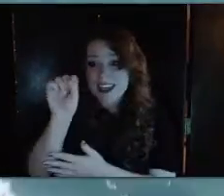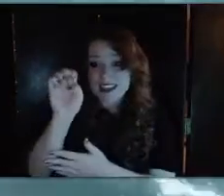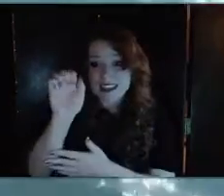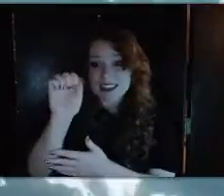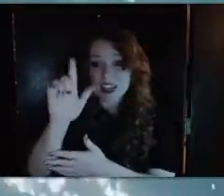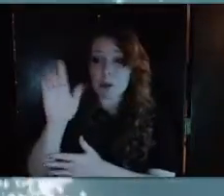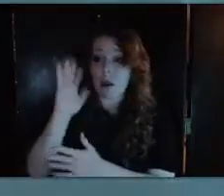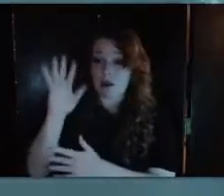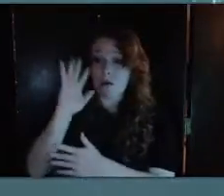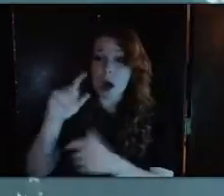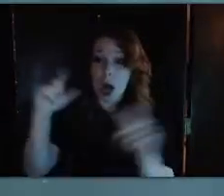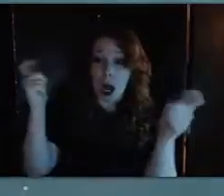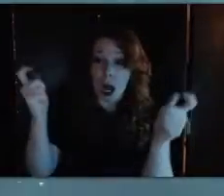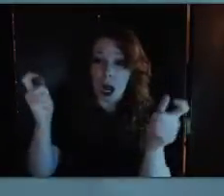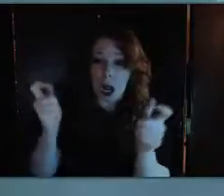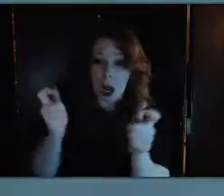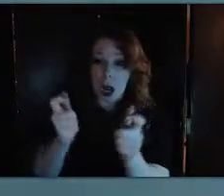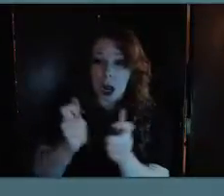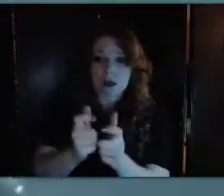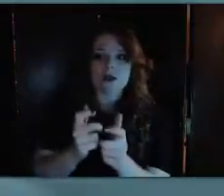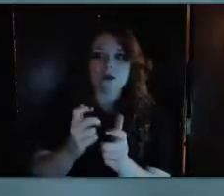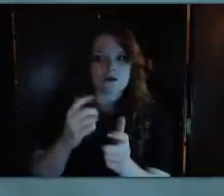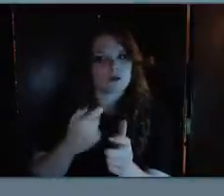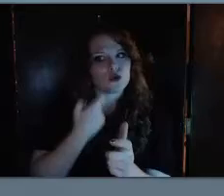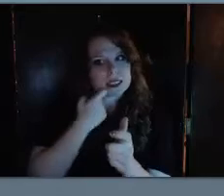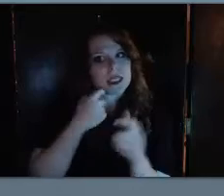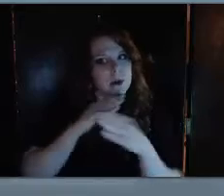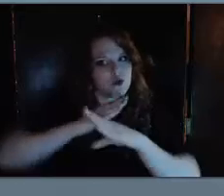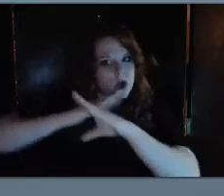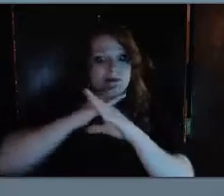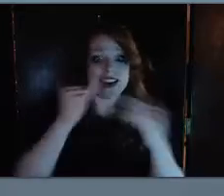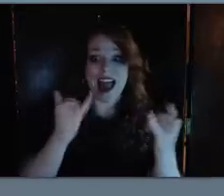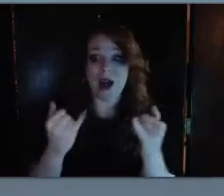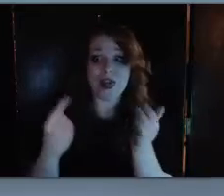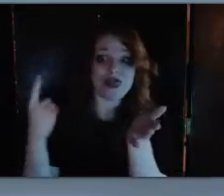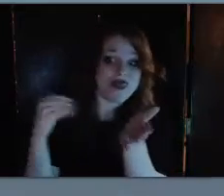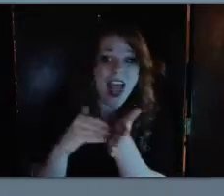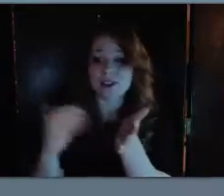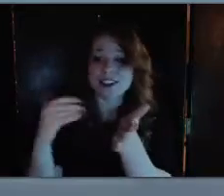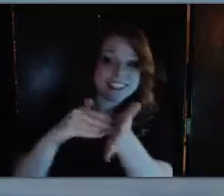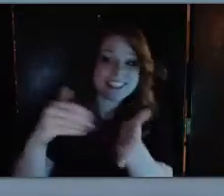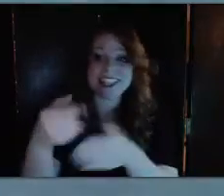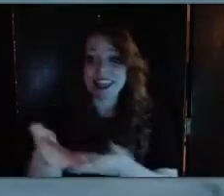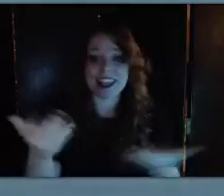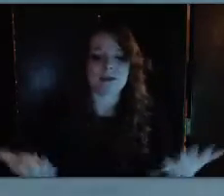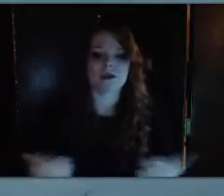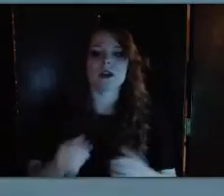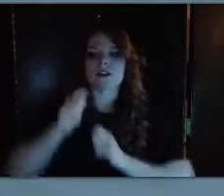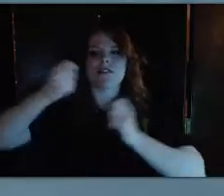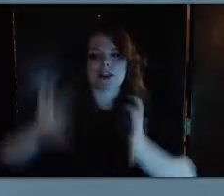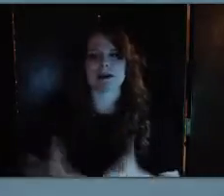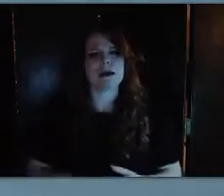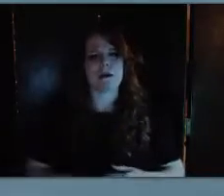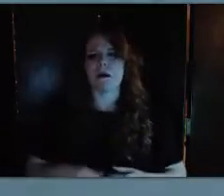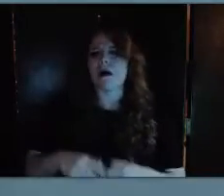of Massachusetts. Over the past 30 years, they've been protected, and now there are thousands of them. Fishermen in the area say the animals are